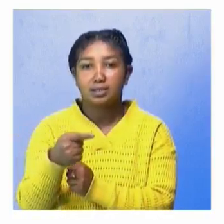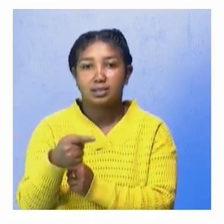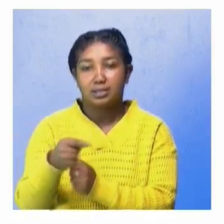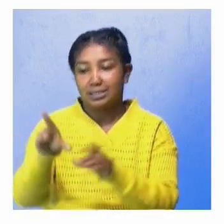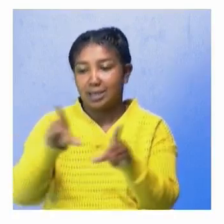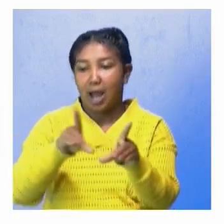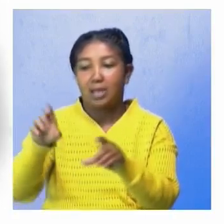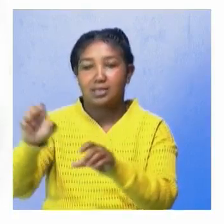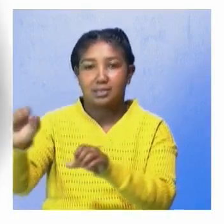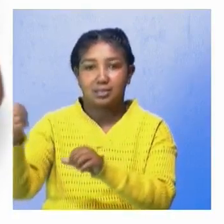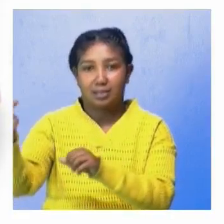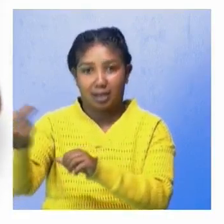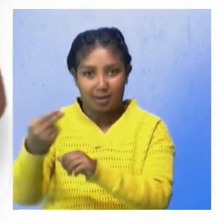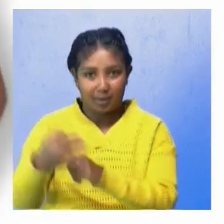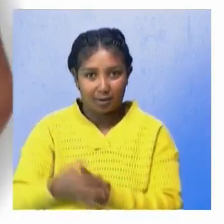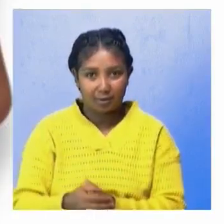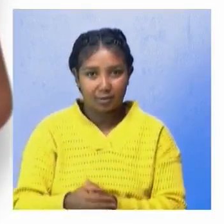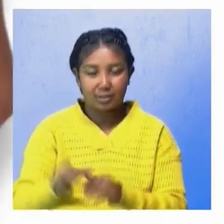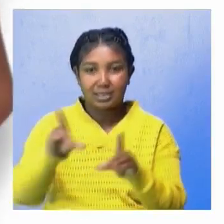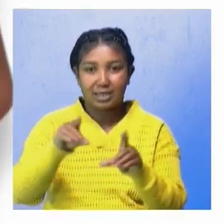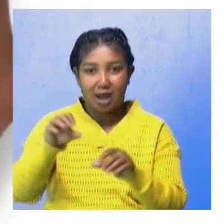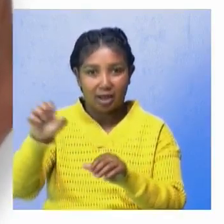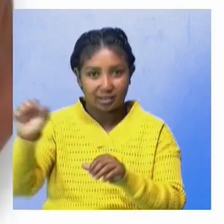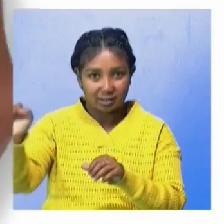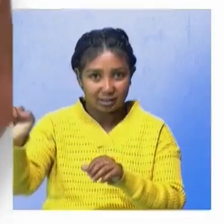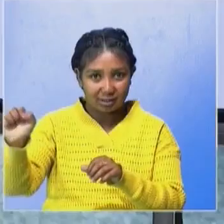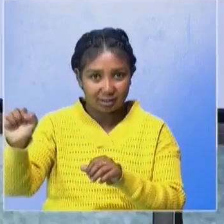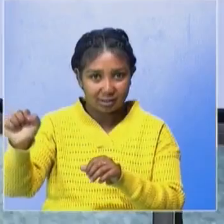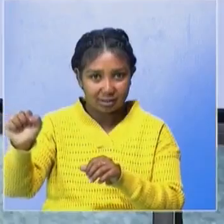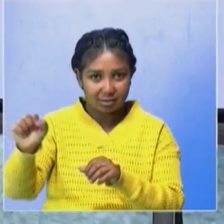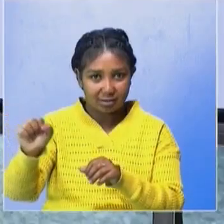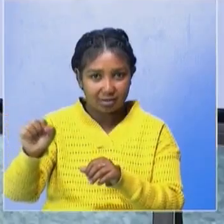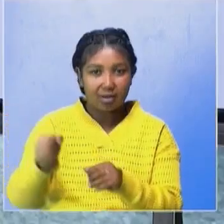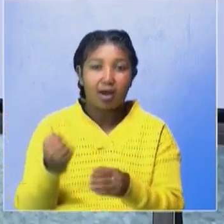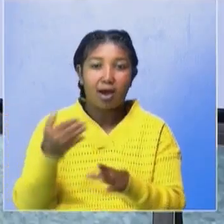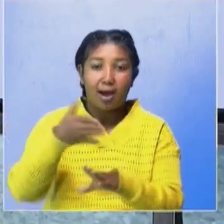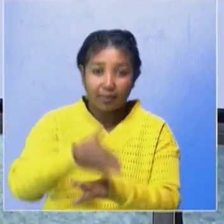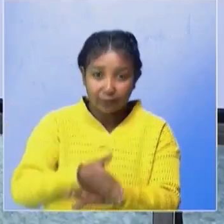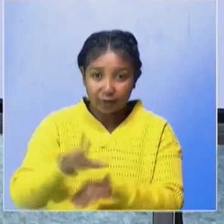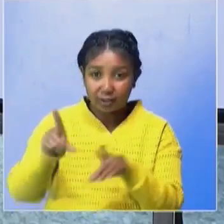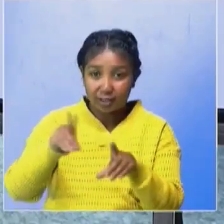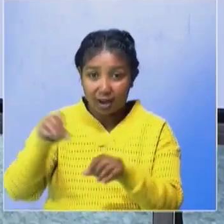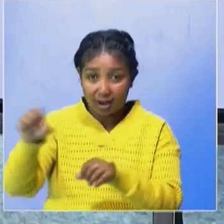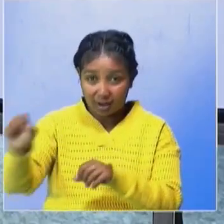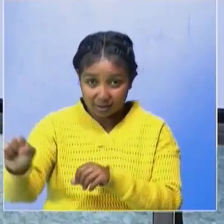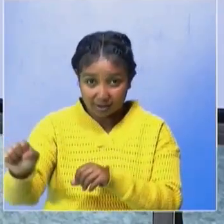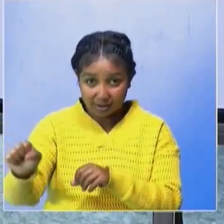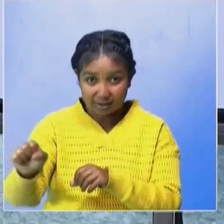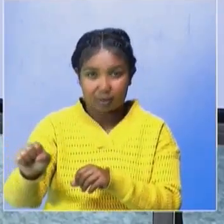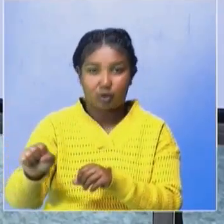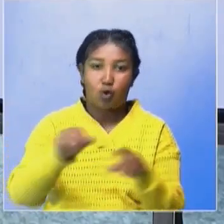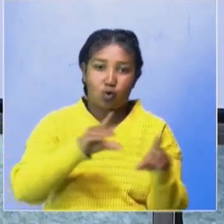Does. Does. After